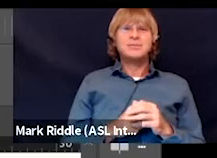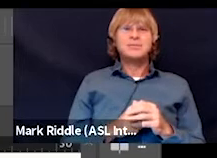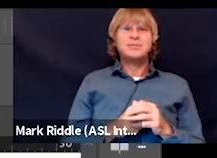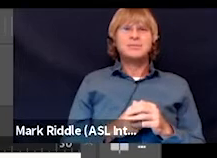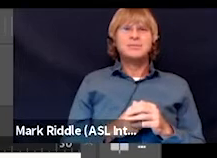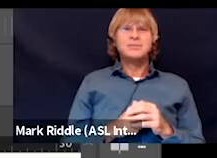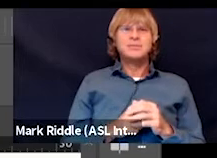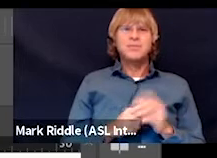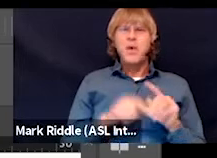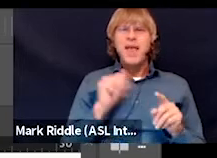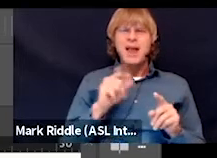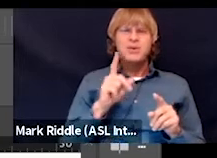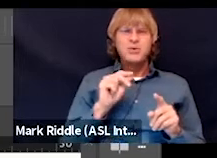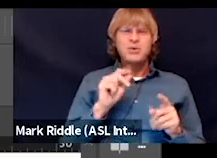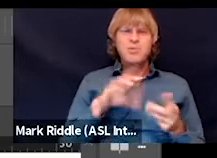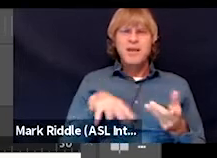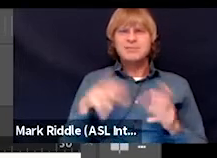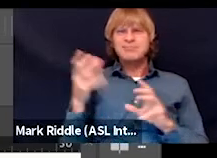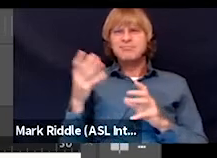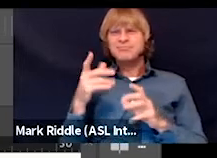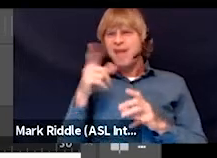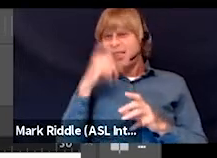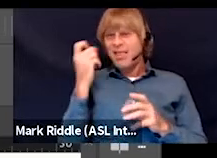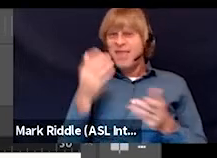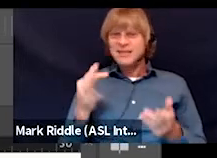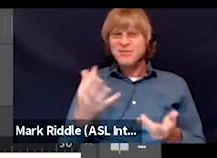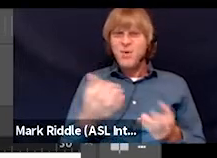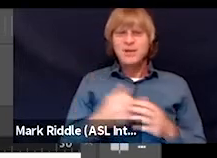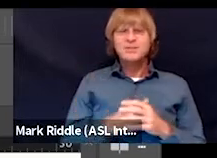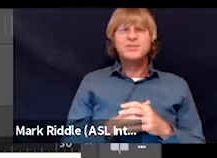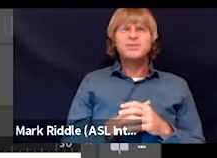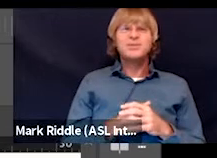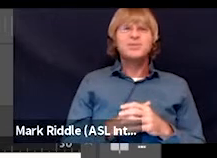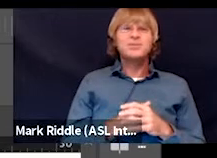You can do some really ugly things if you want. All right.